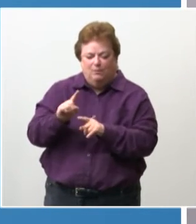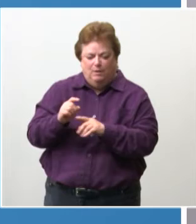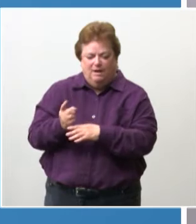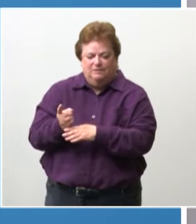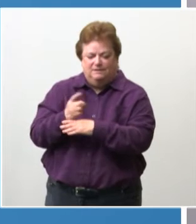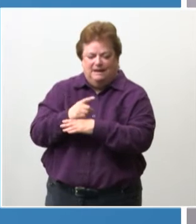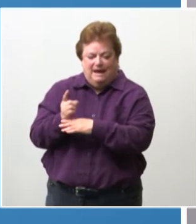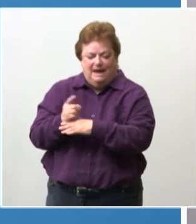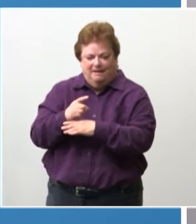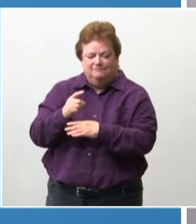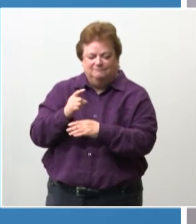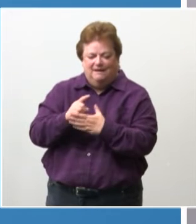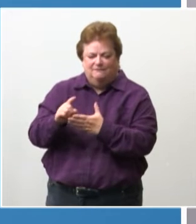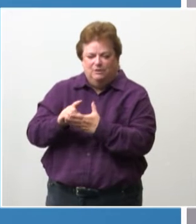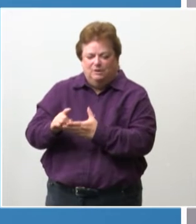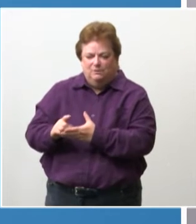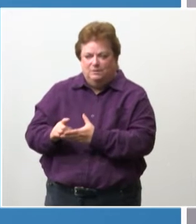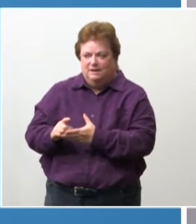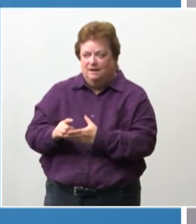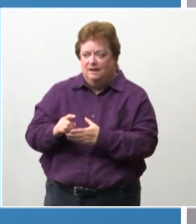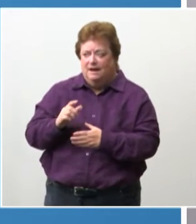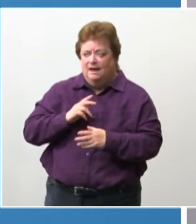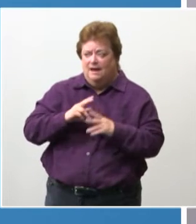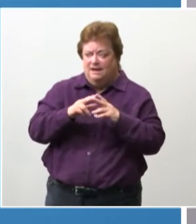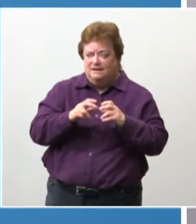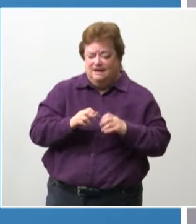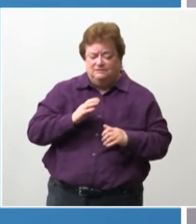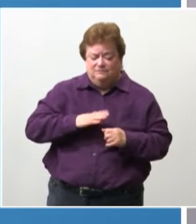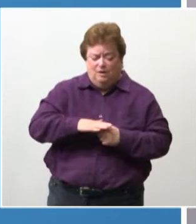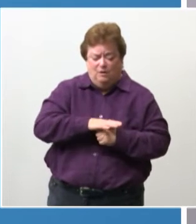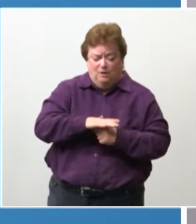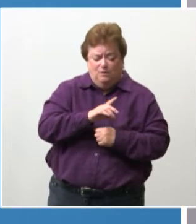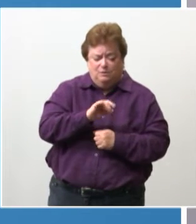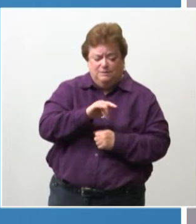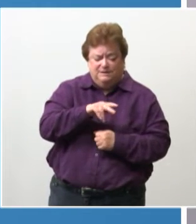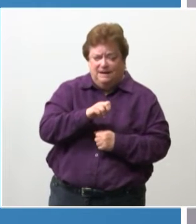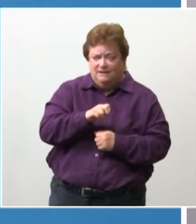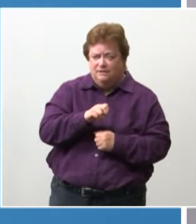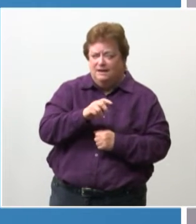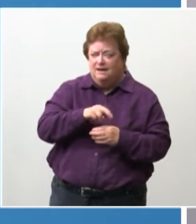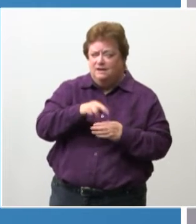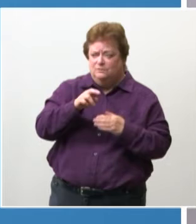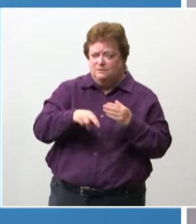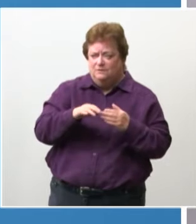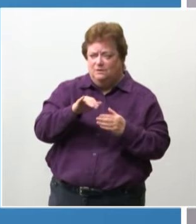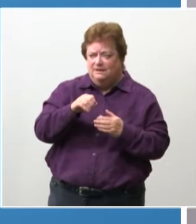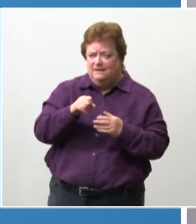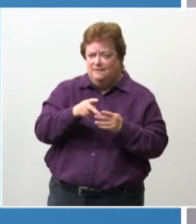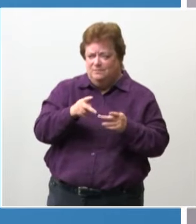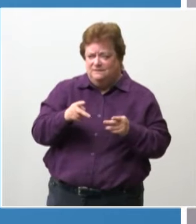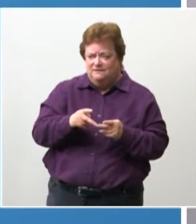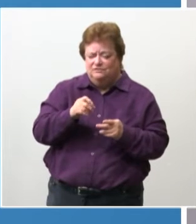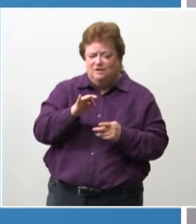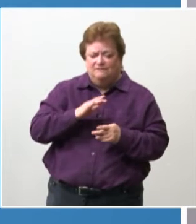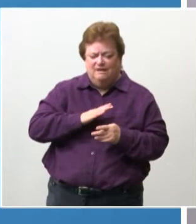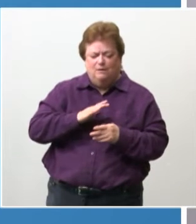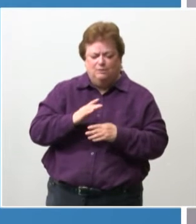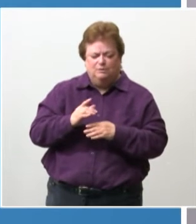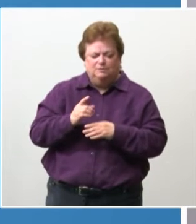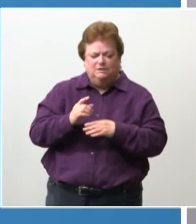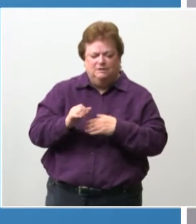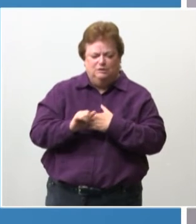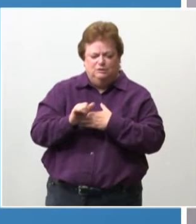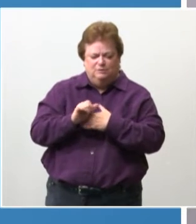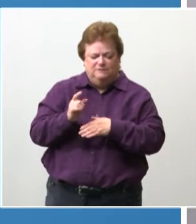we announced earlier, an analysis of our local data for all key indicators resulted in the position of our local risk